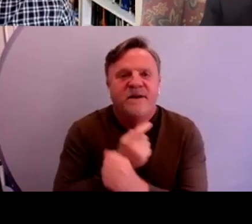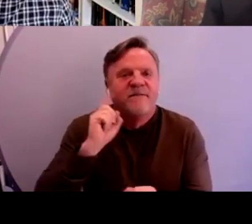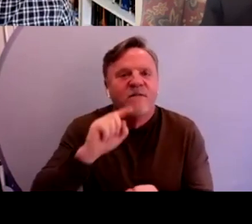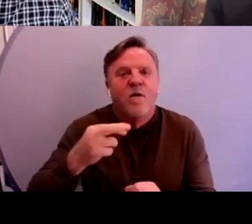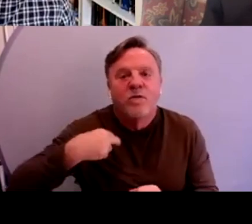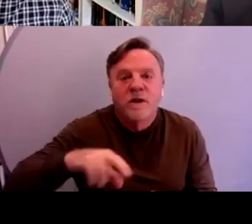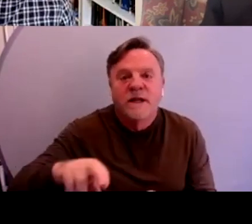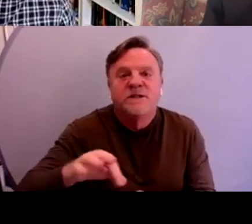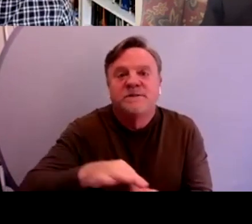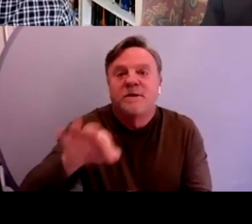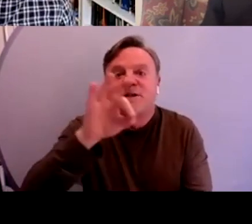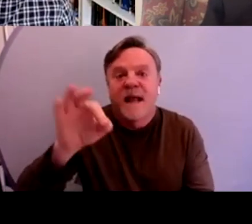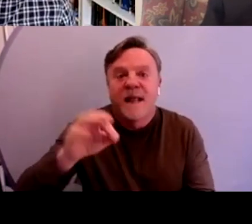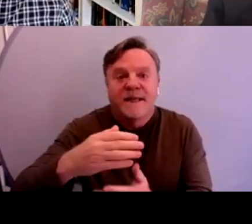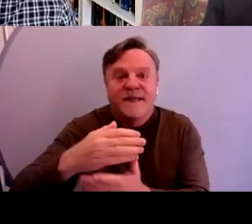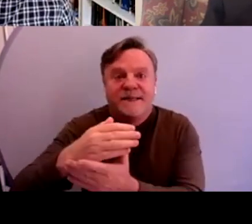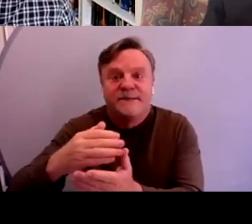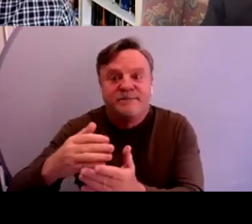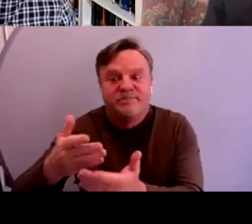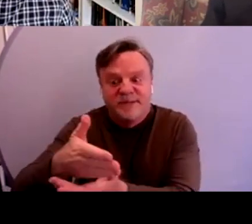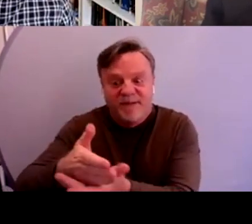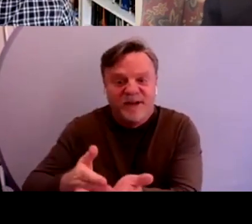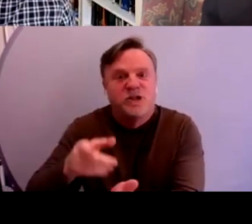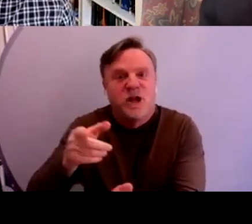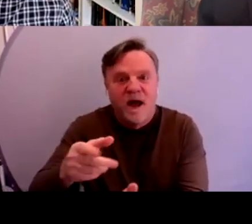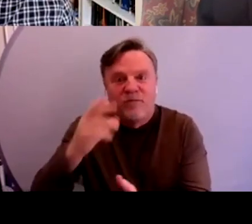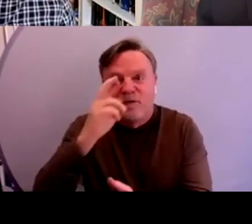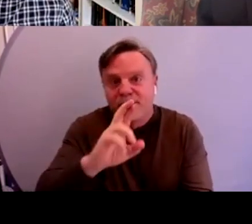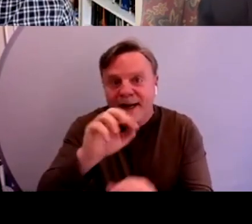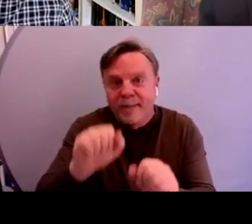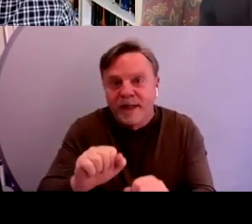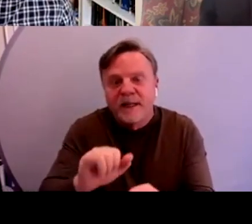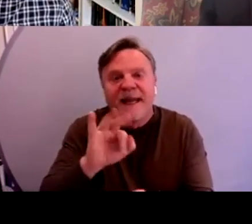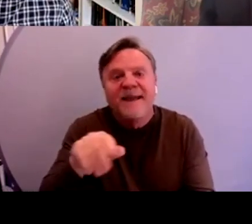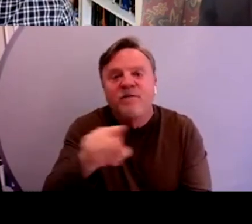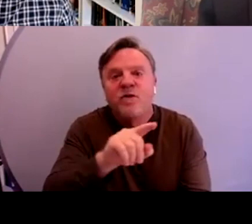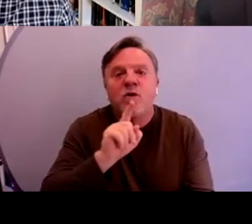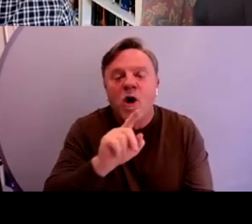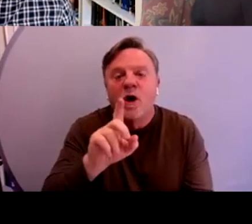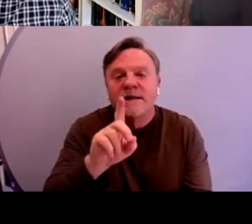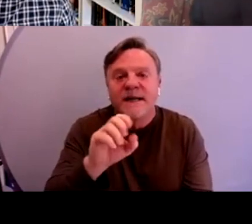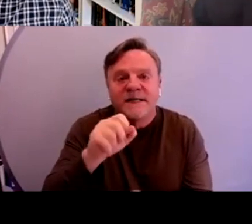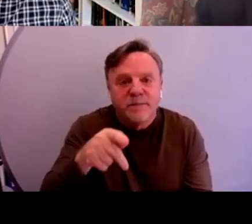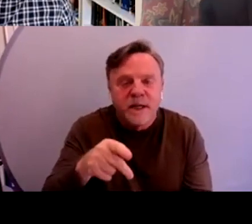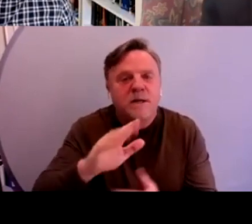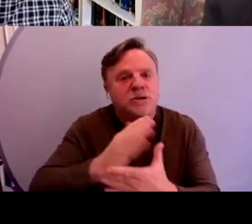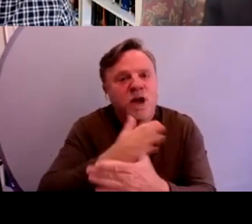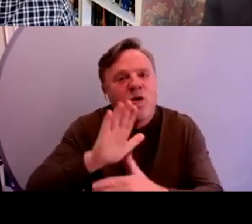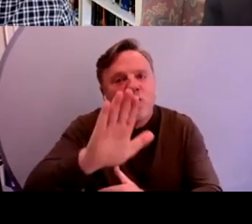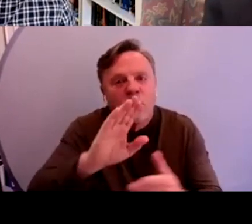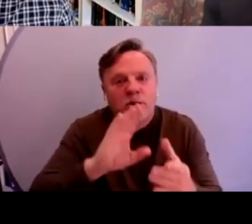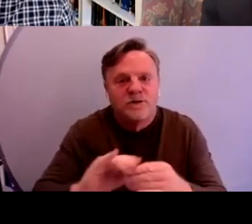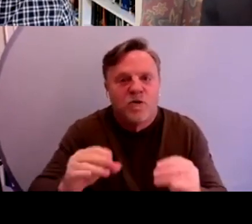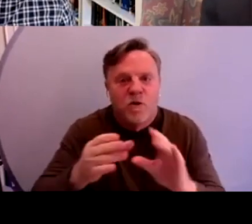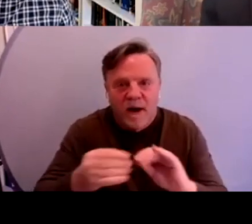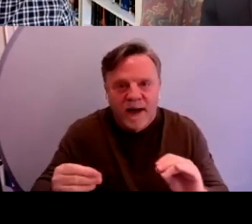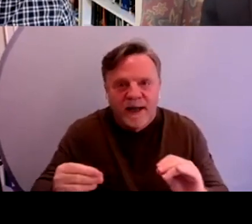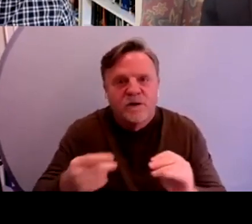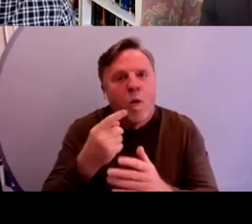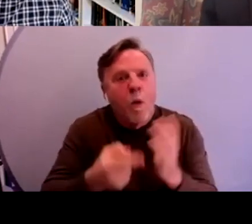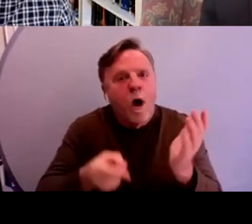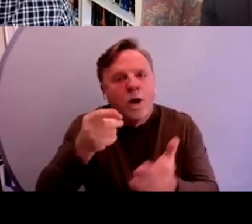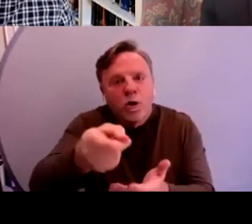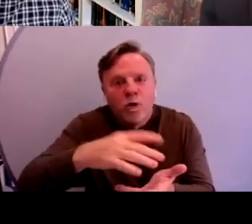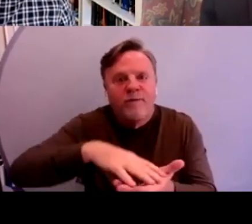and spirituality division and respectability as well is if you are a DSP, and to share your stories and what you've learned